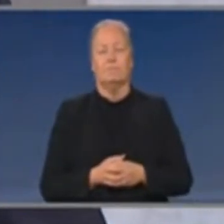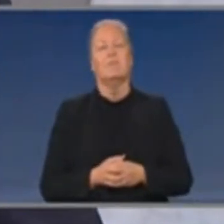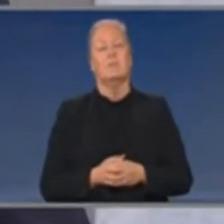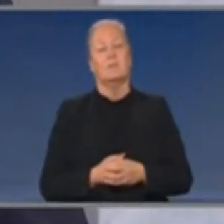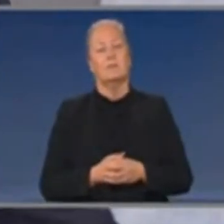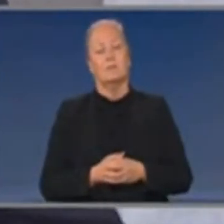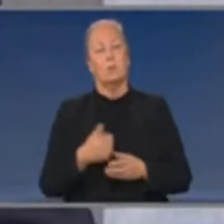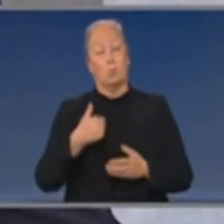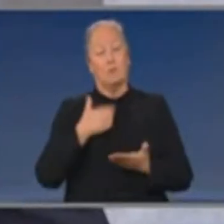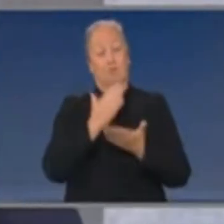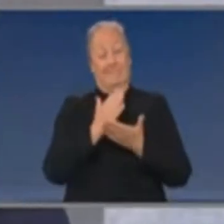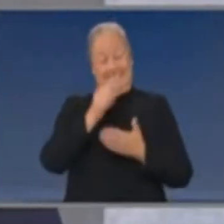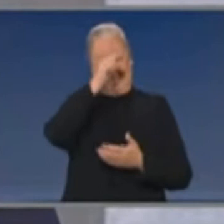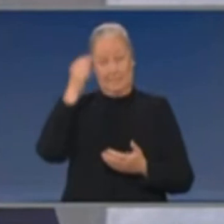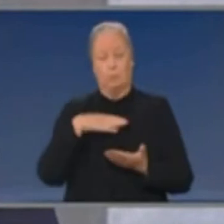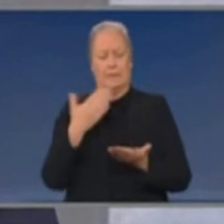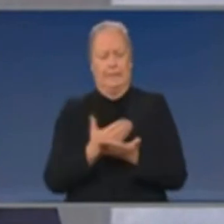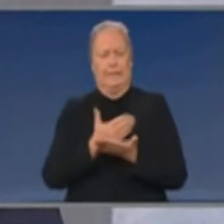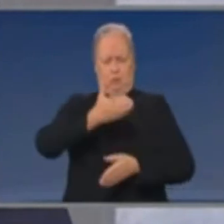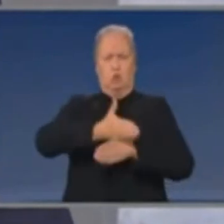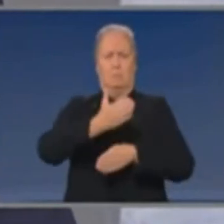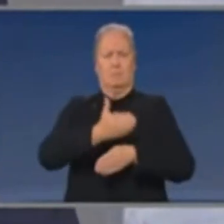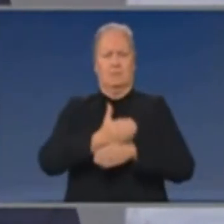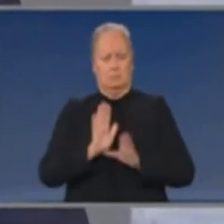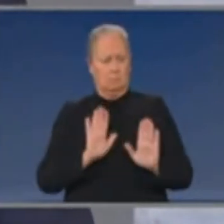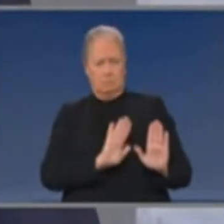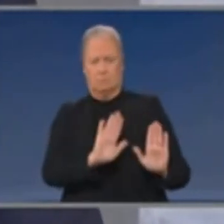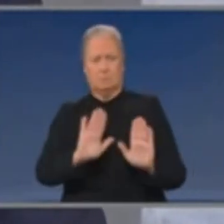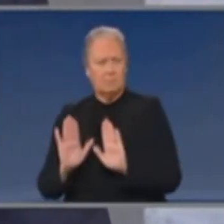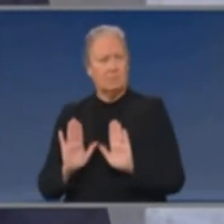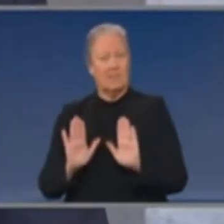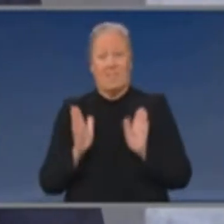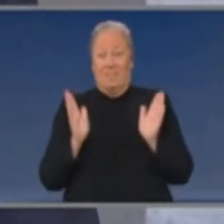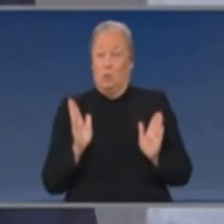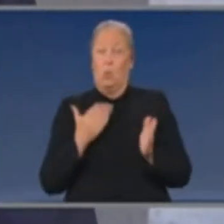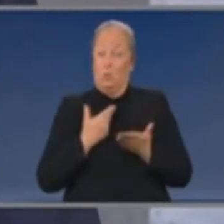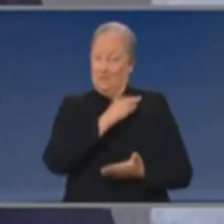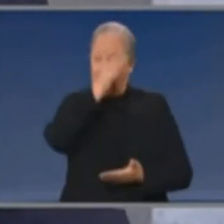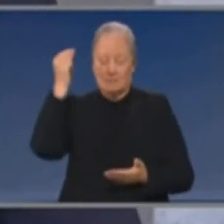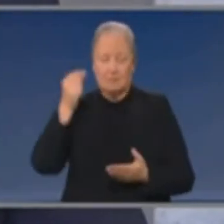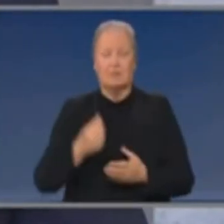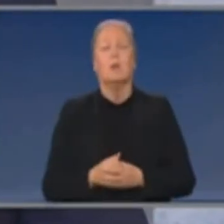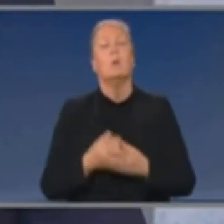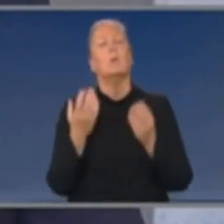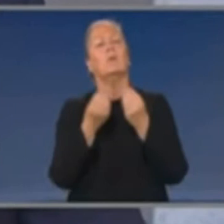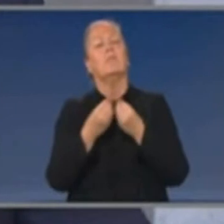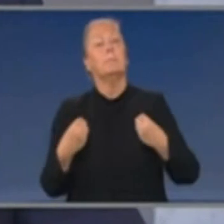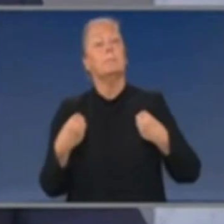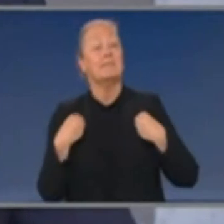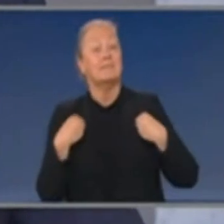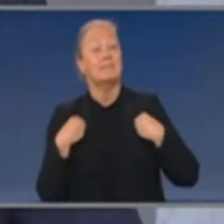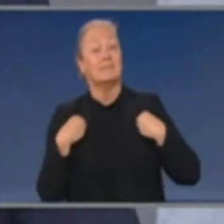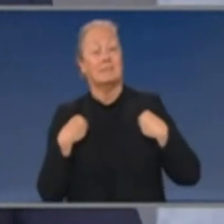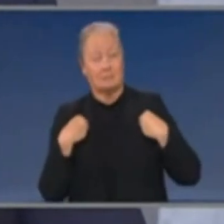keep them in their jobs. Now, we're working constructively to that end, and as economies, businesses, particularly